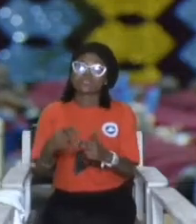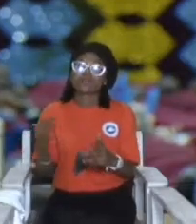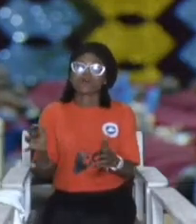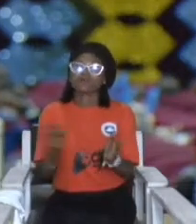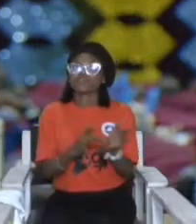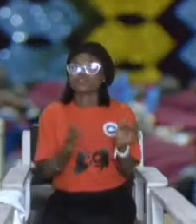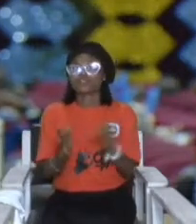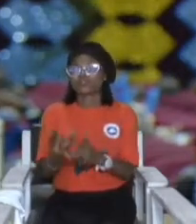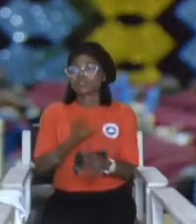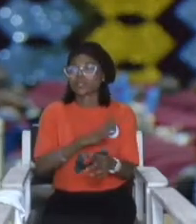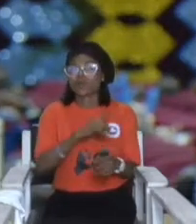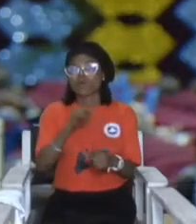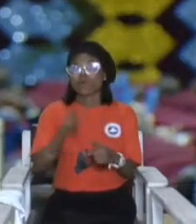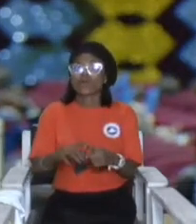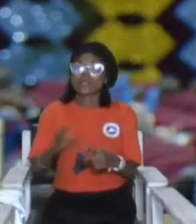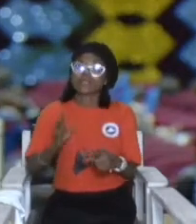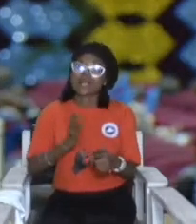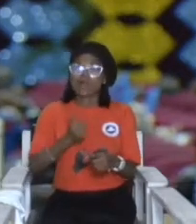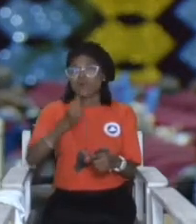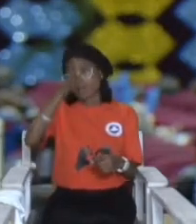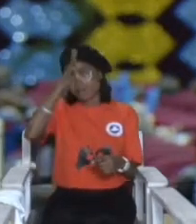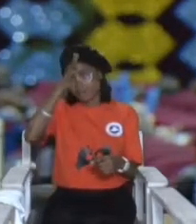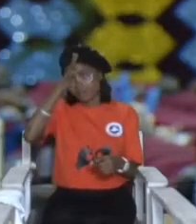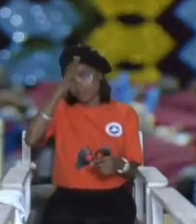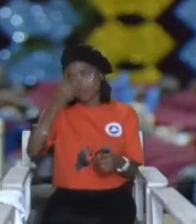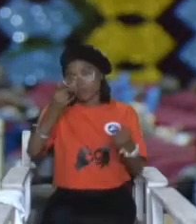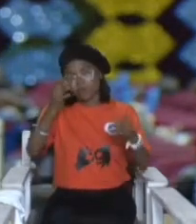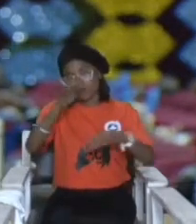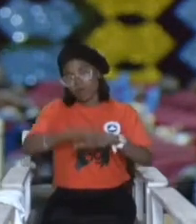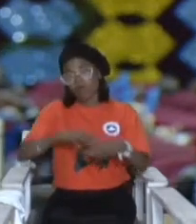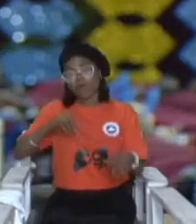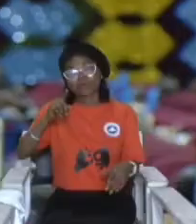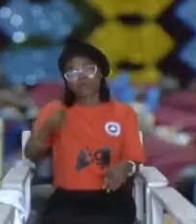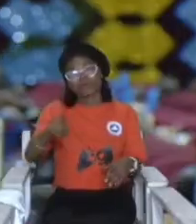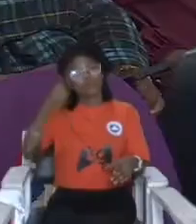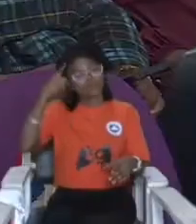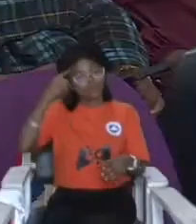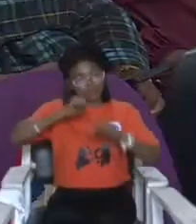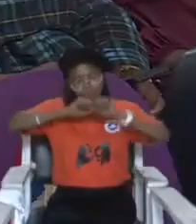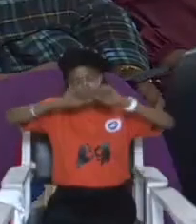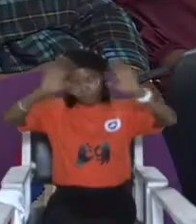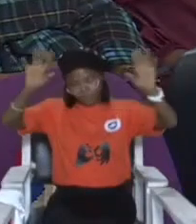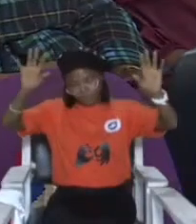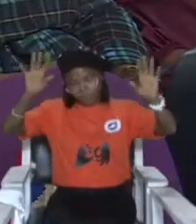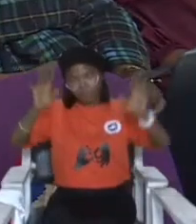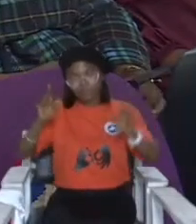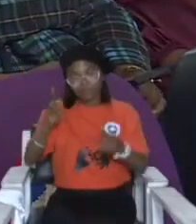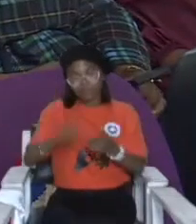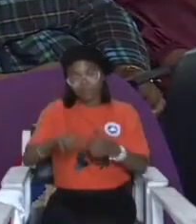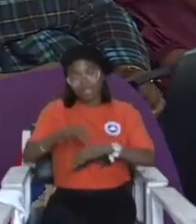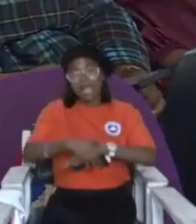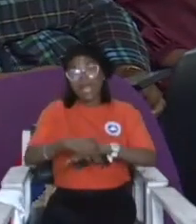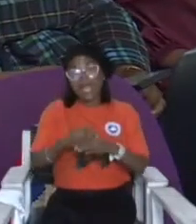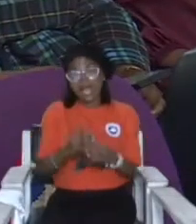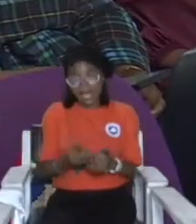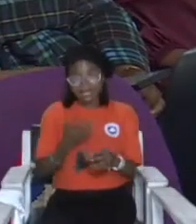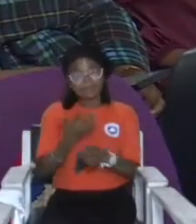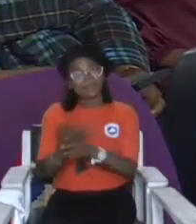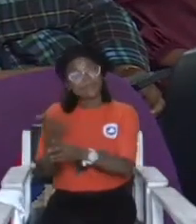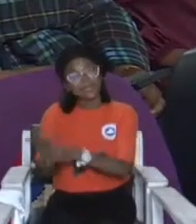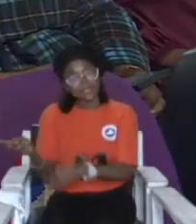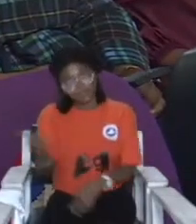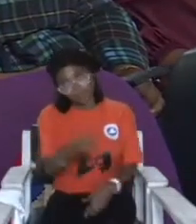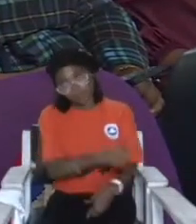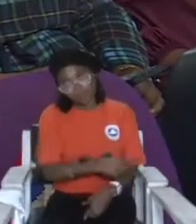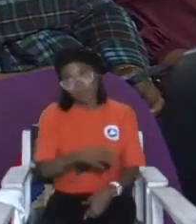up tonight to make the altar call, I beg you in the name that is above every other name, before